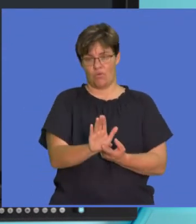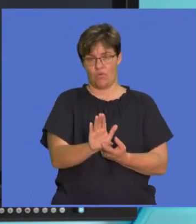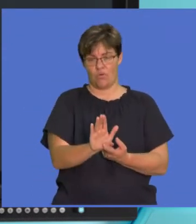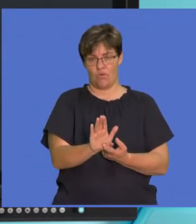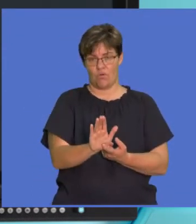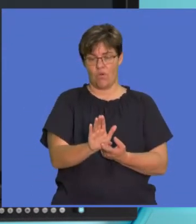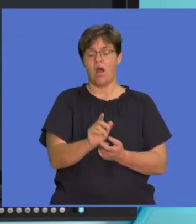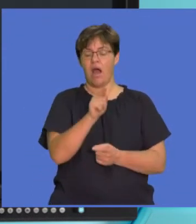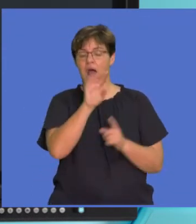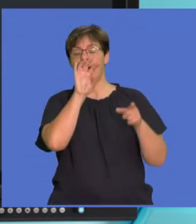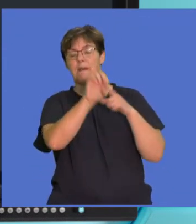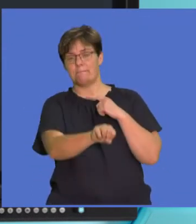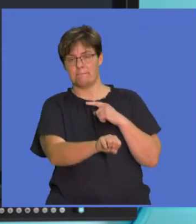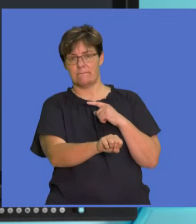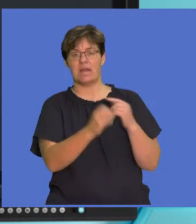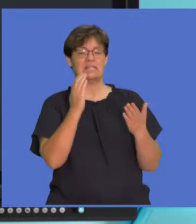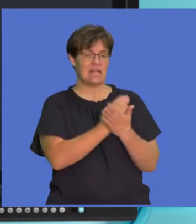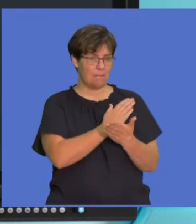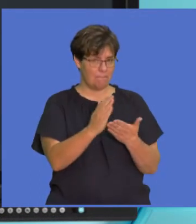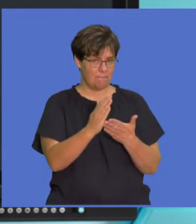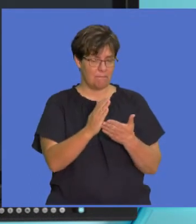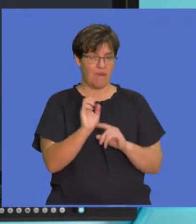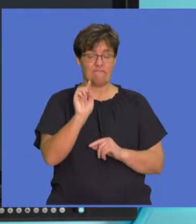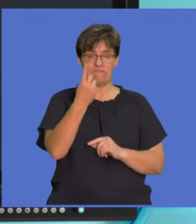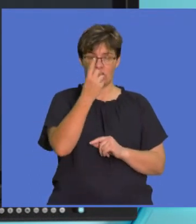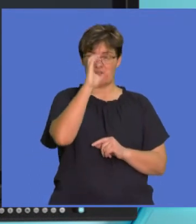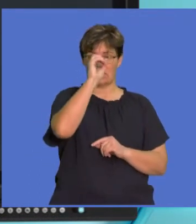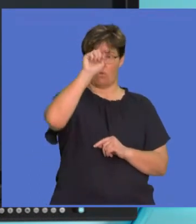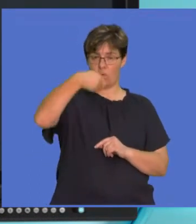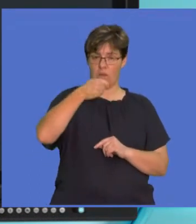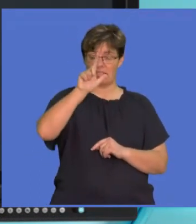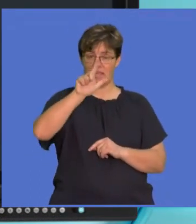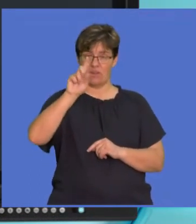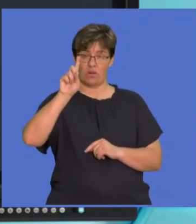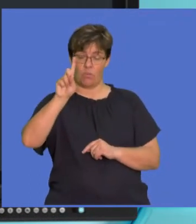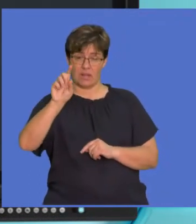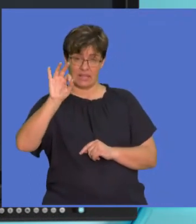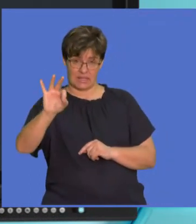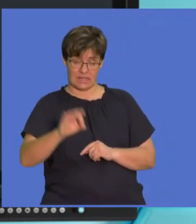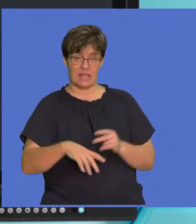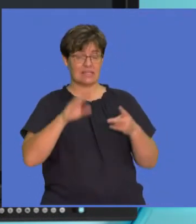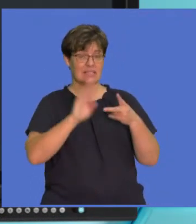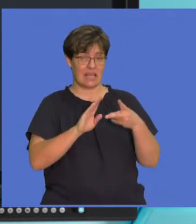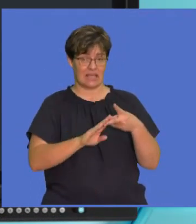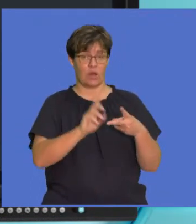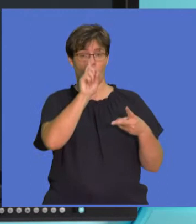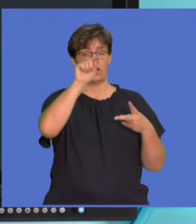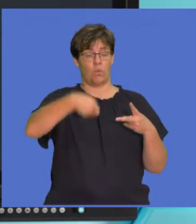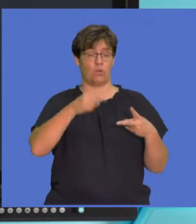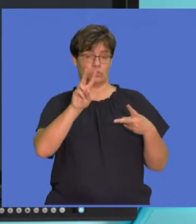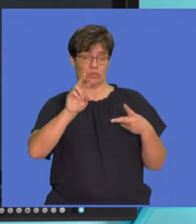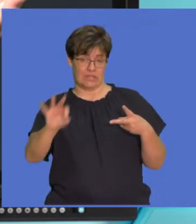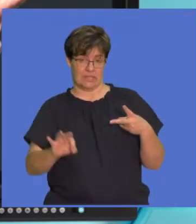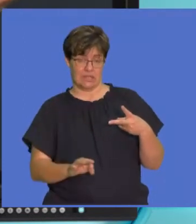comma. So I was just trying to show you the big thing there to say at times, if the first one was 0,713,